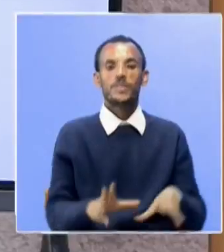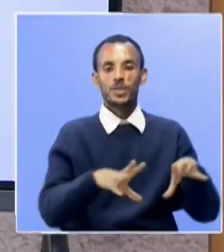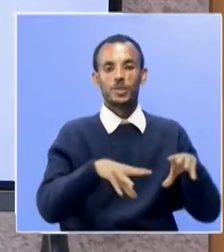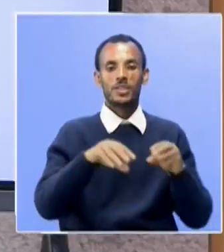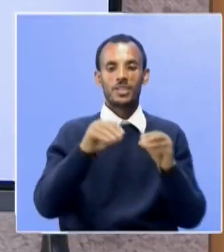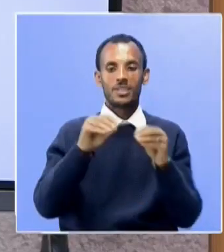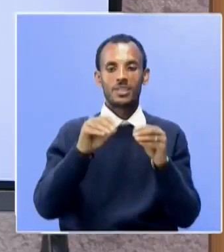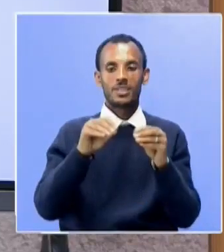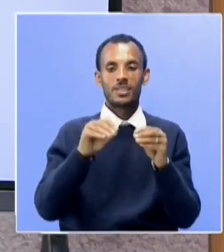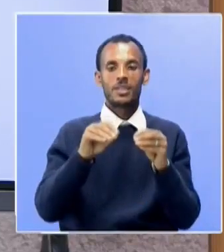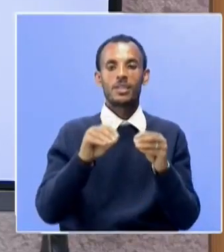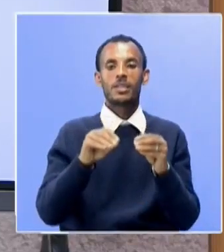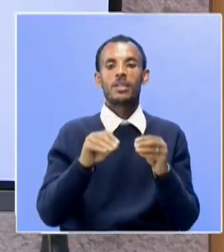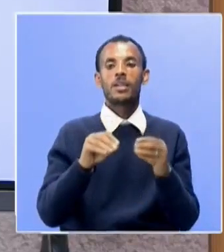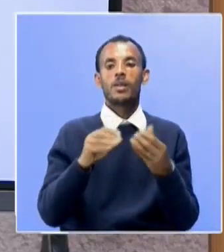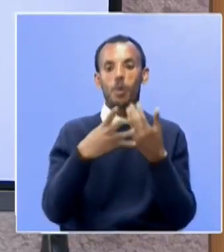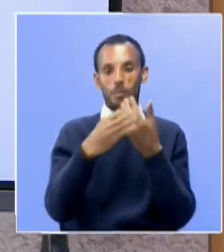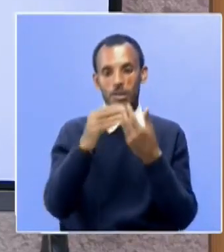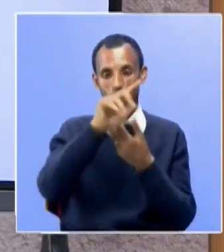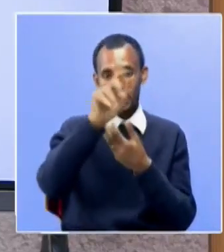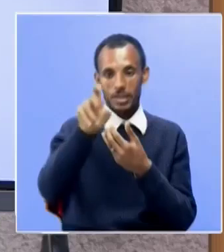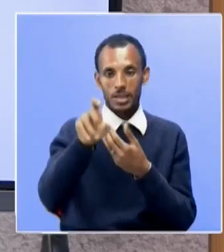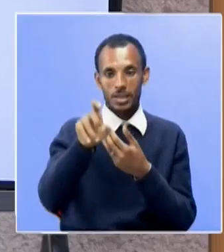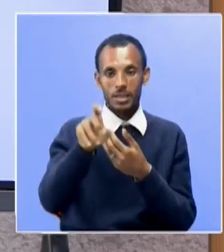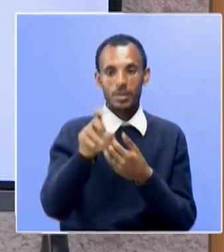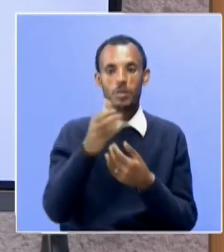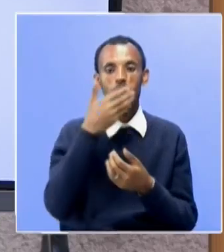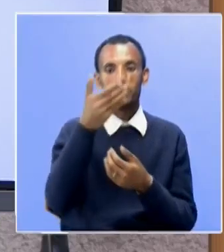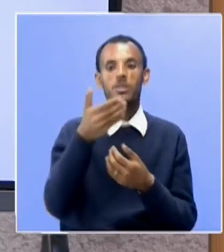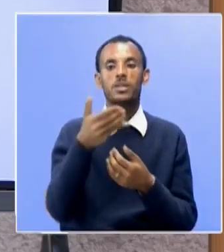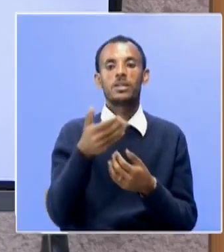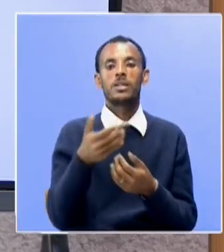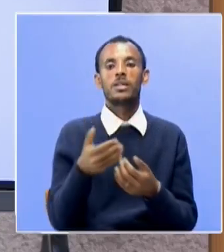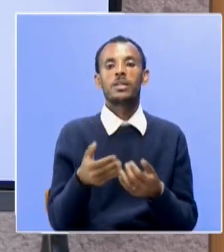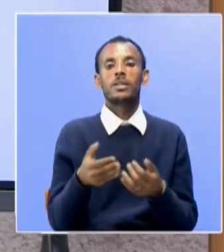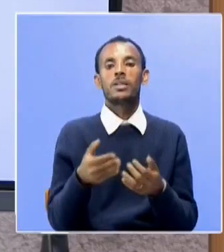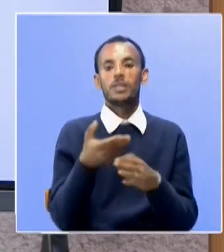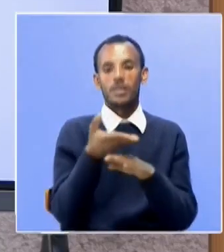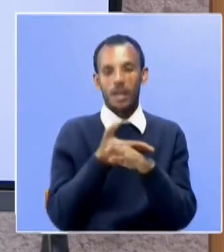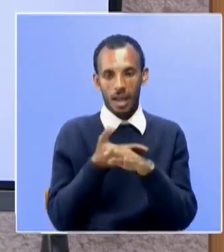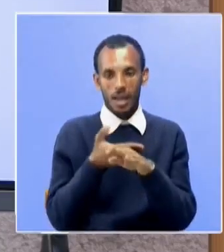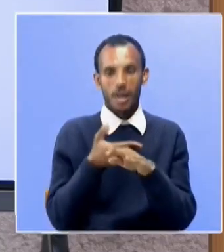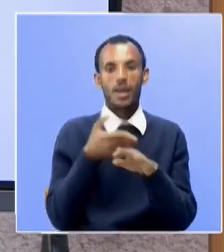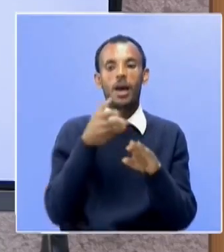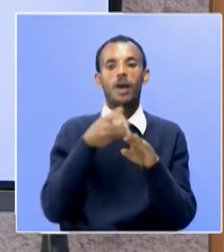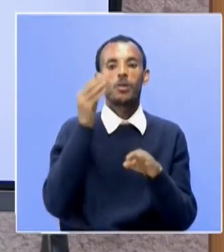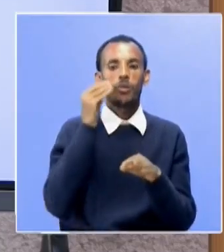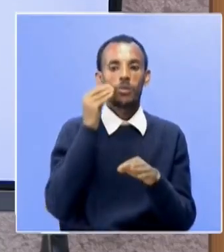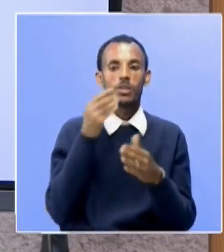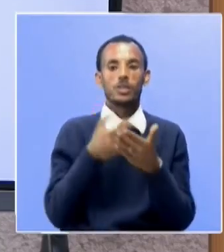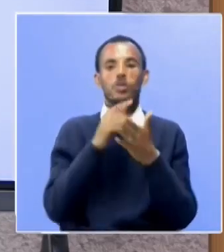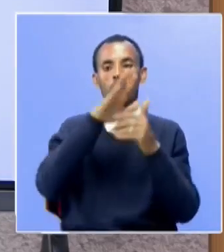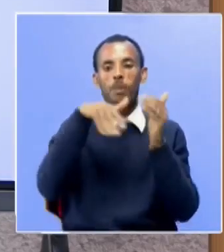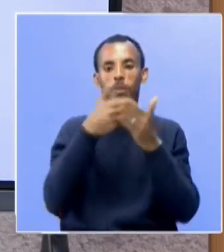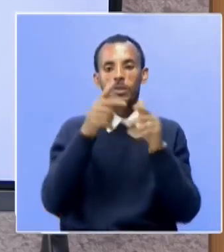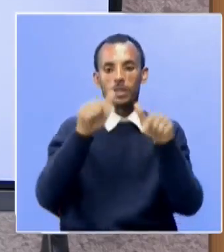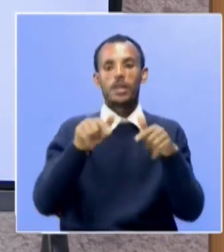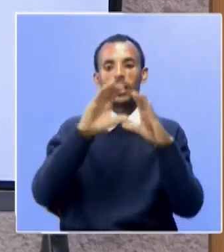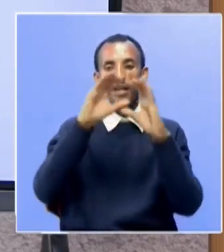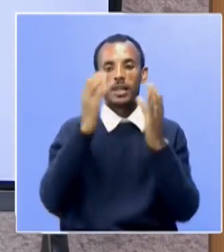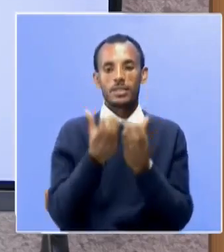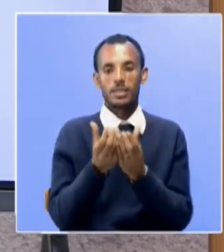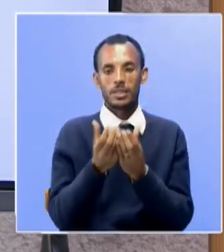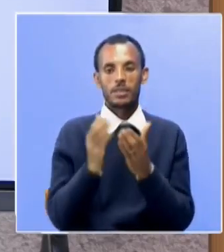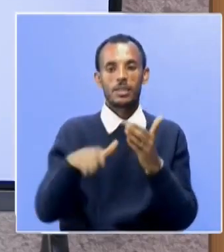Students, have you copied the question? Good. Please try it in your home. This is all about today's